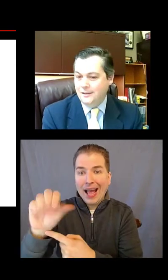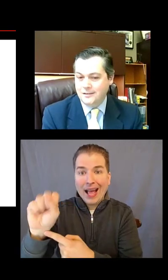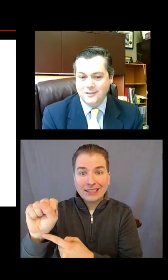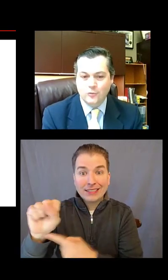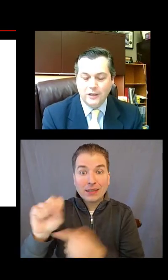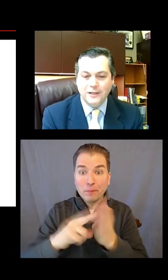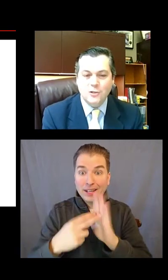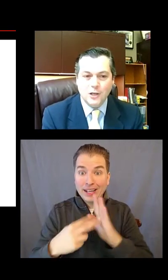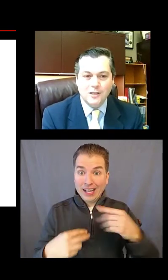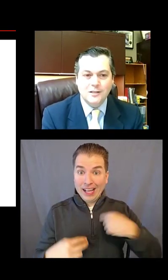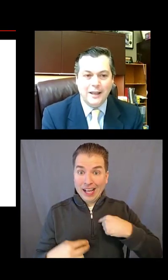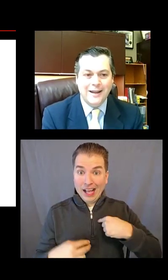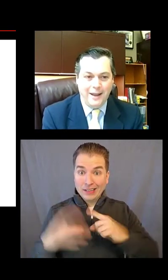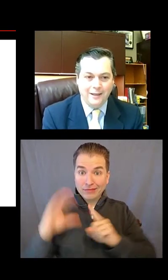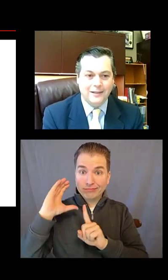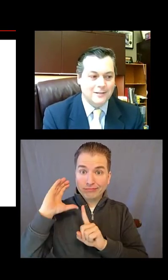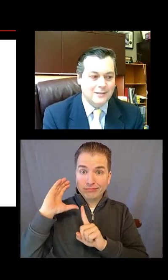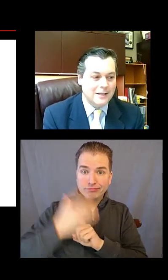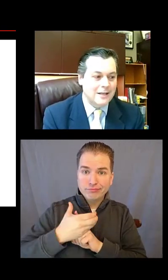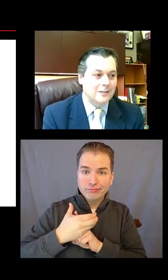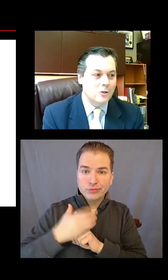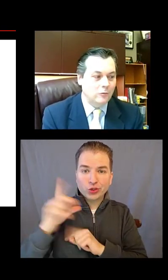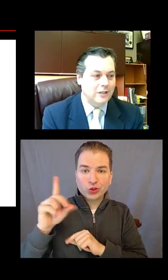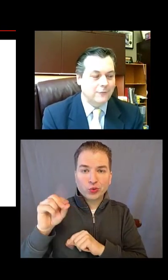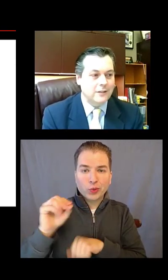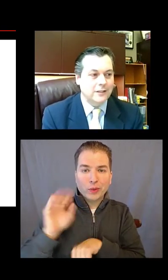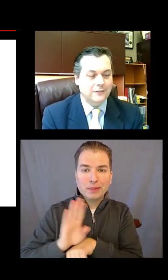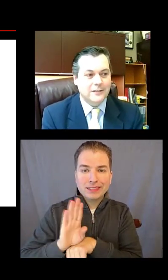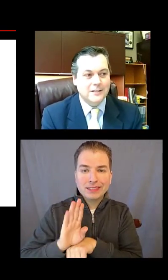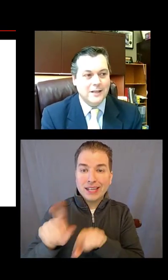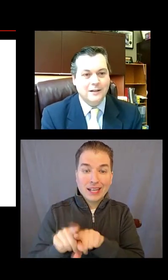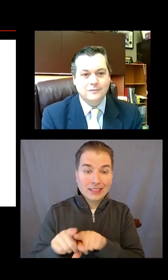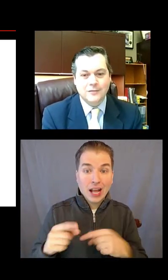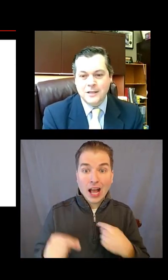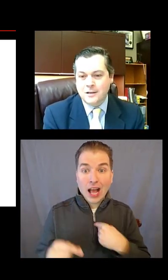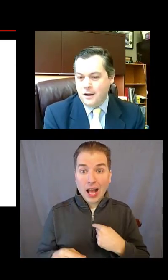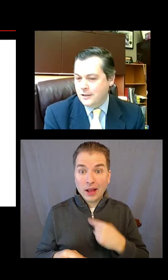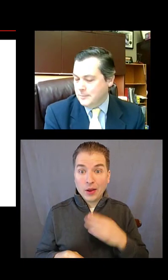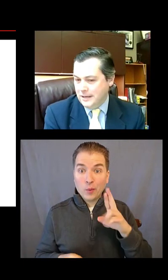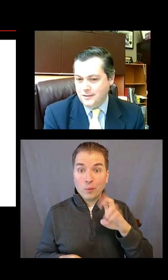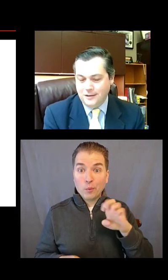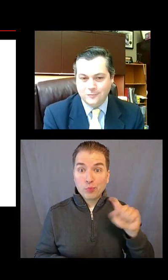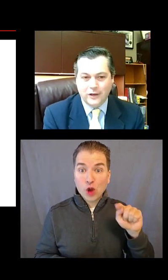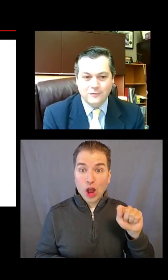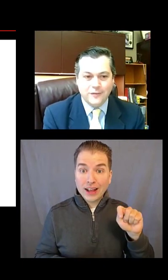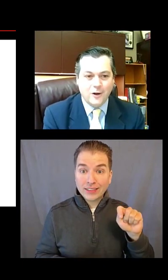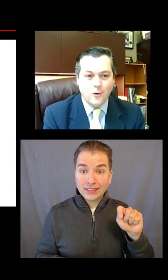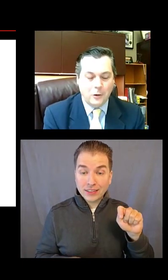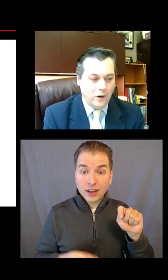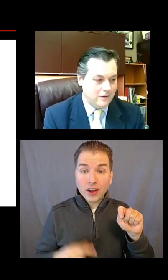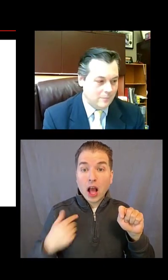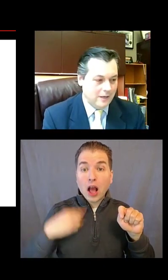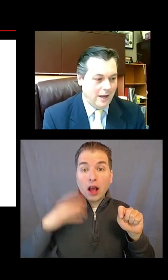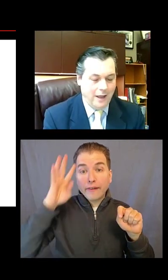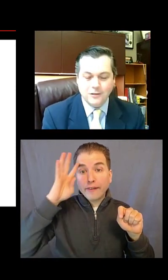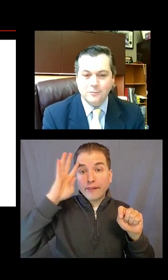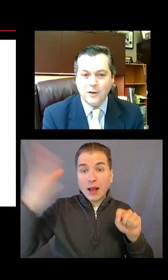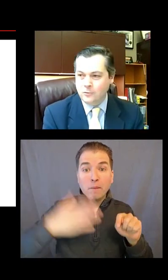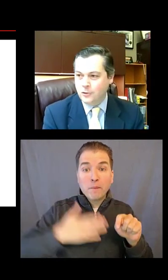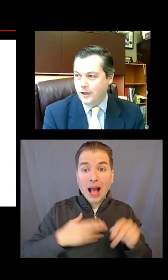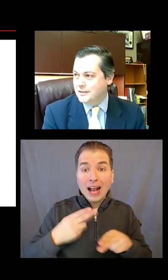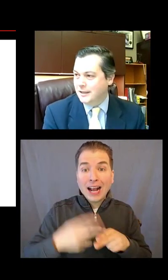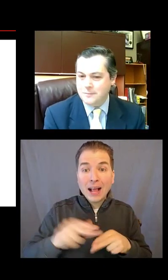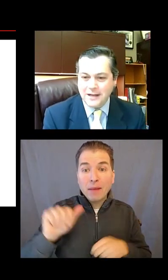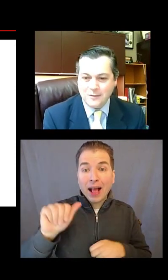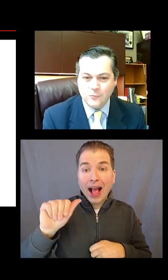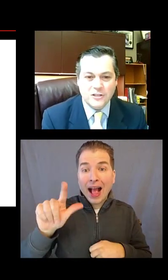business as. It's really just an alias. It's no different than if instead of calling myself Brett Farrow, I wanted to be Al